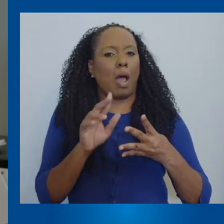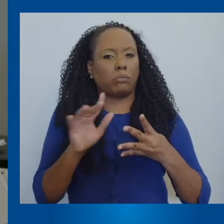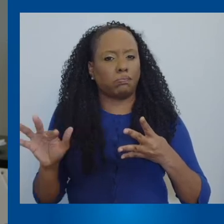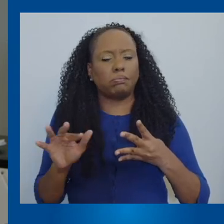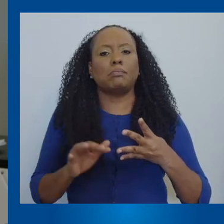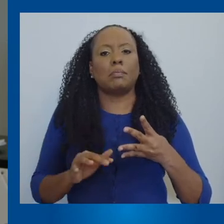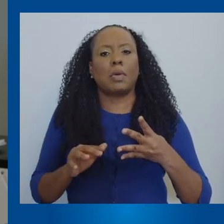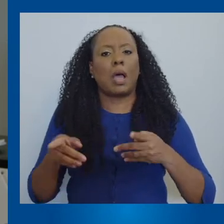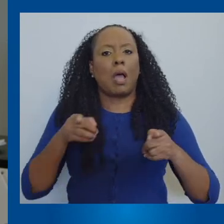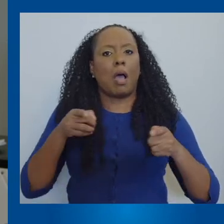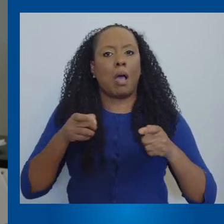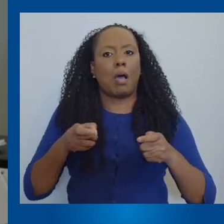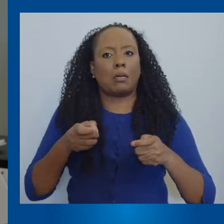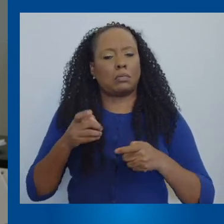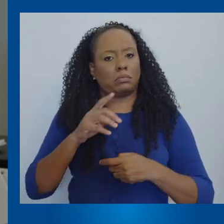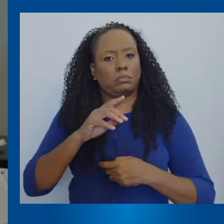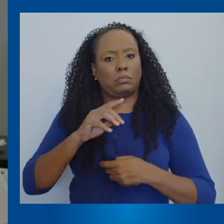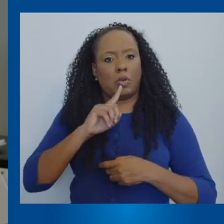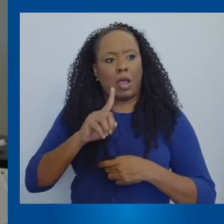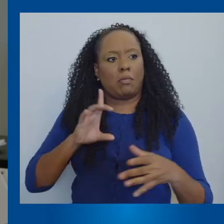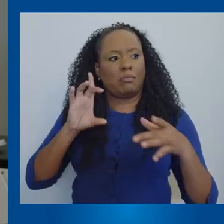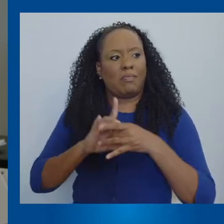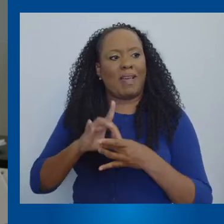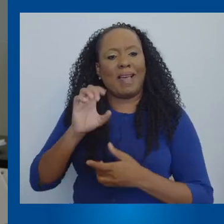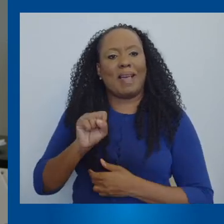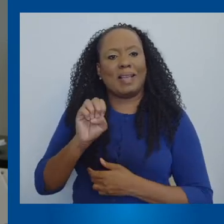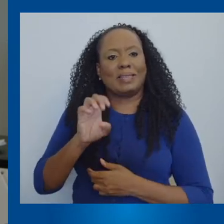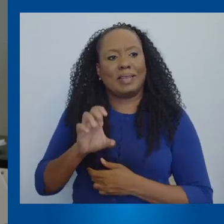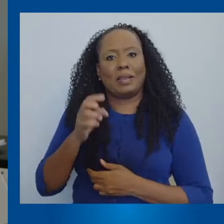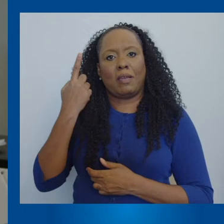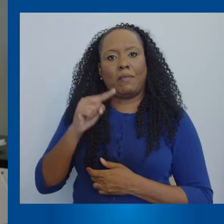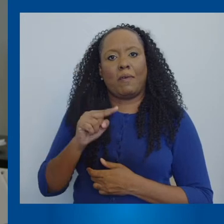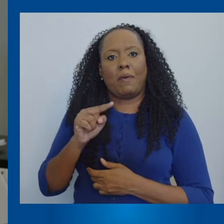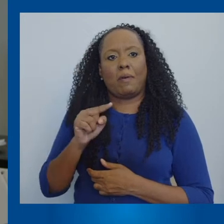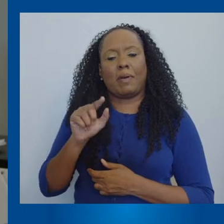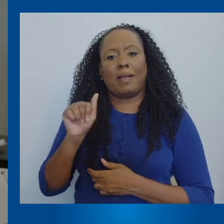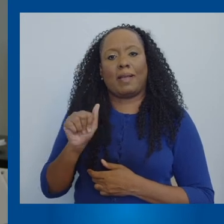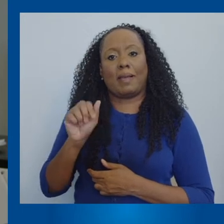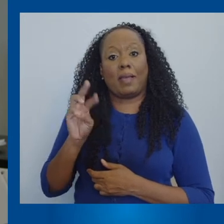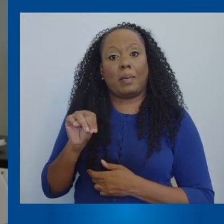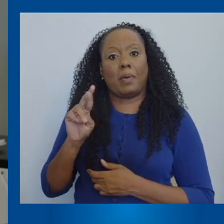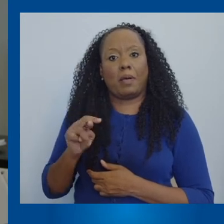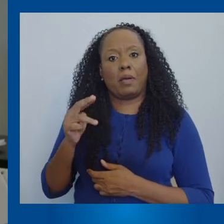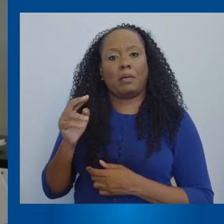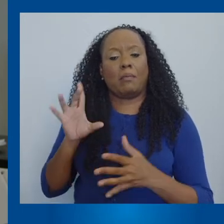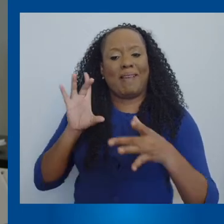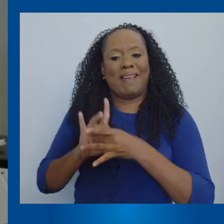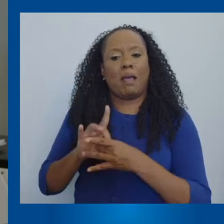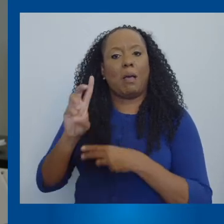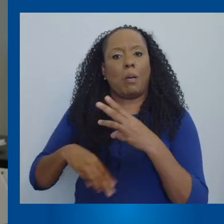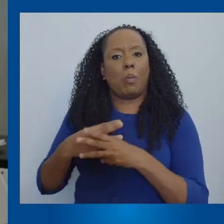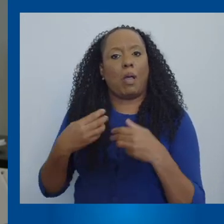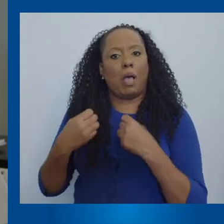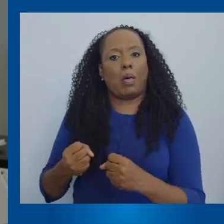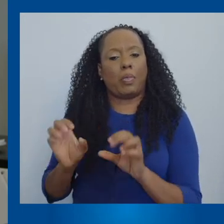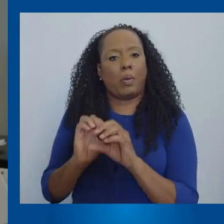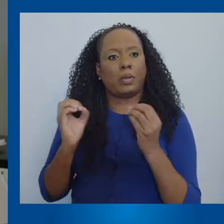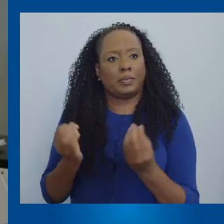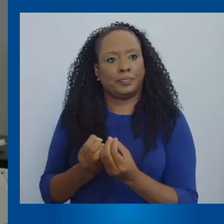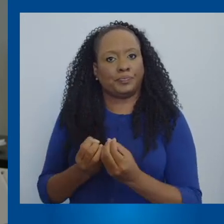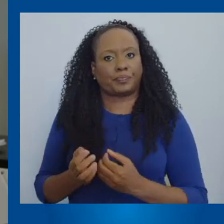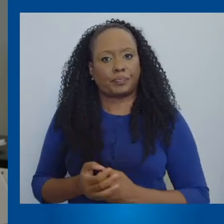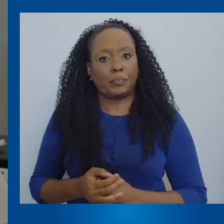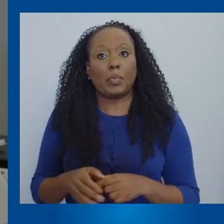AMR Coordination and Quadripartite Joint Secretariat on AMR at the World Health Organization. I am also told that we have been